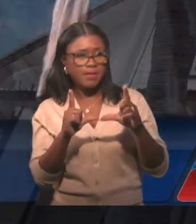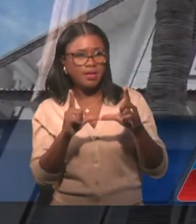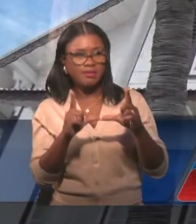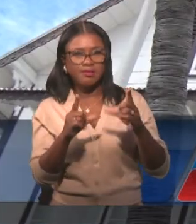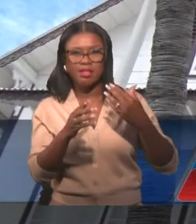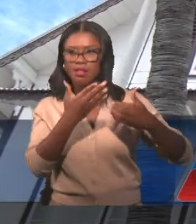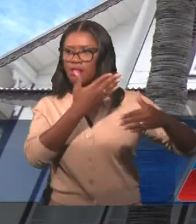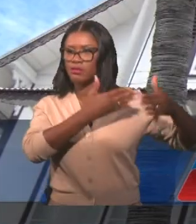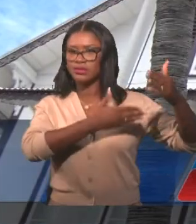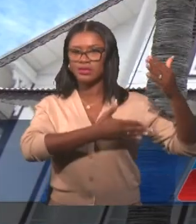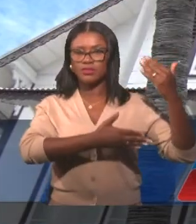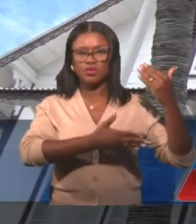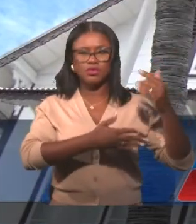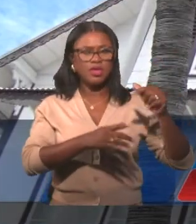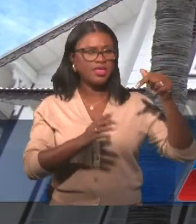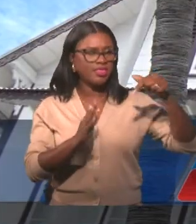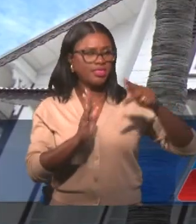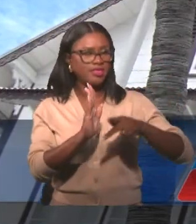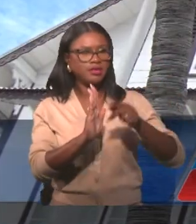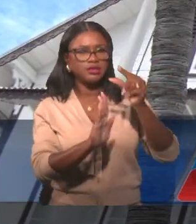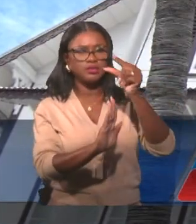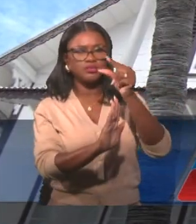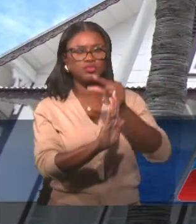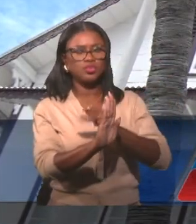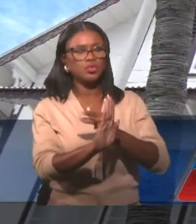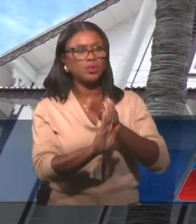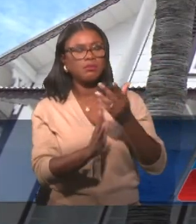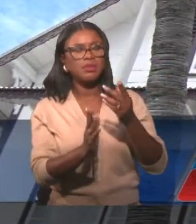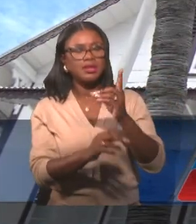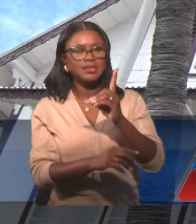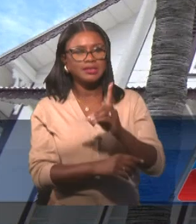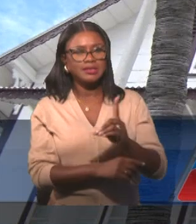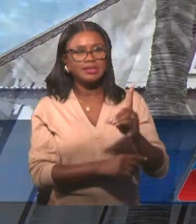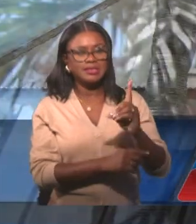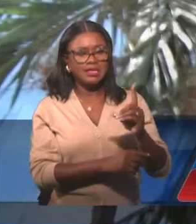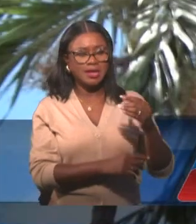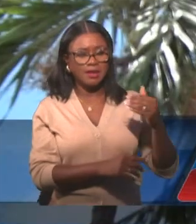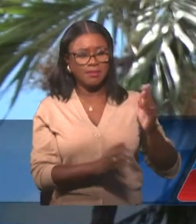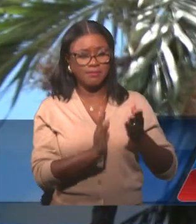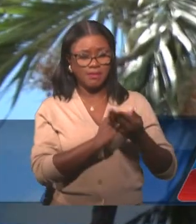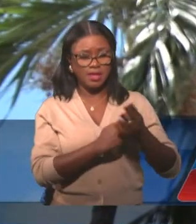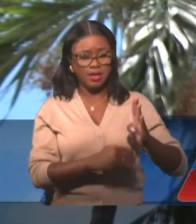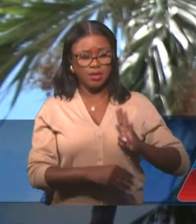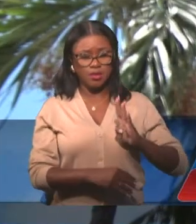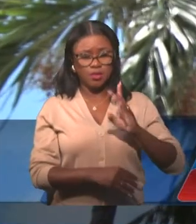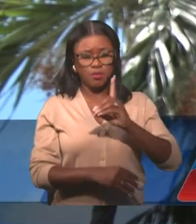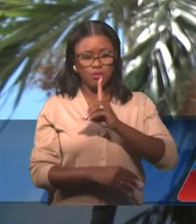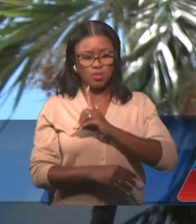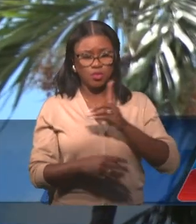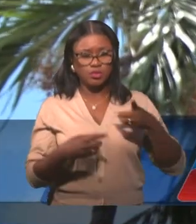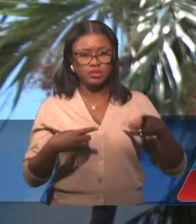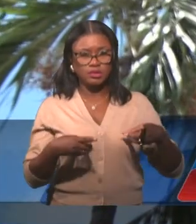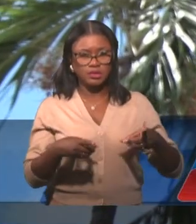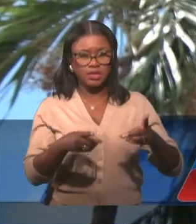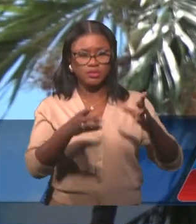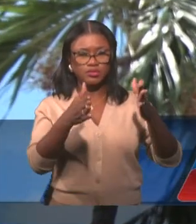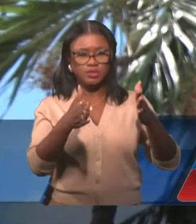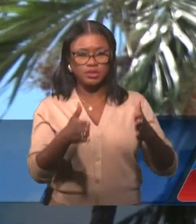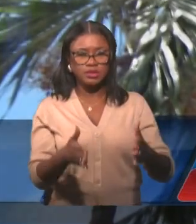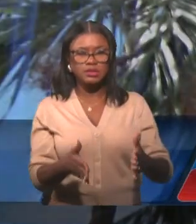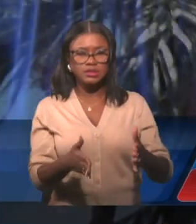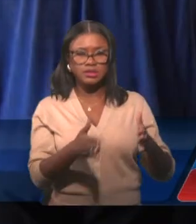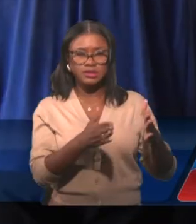80s. This program has been designed by the board of directors at my instigation,